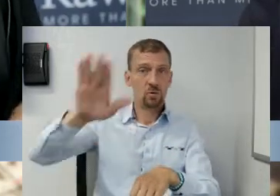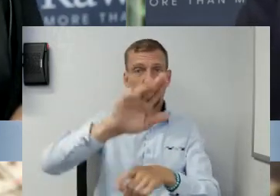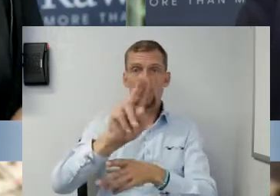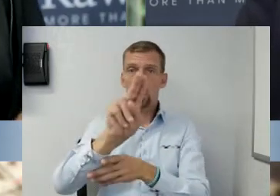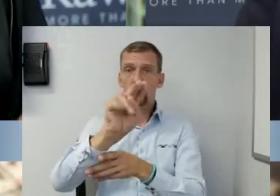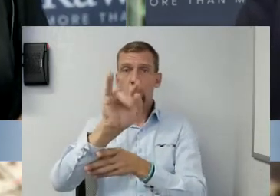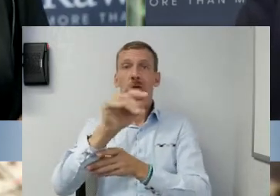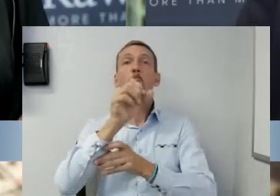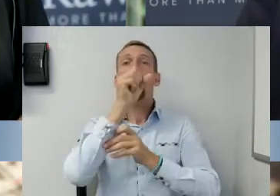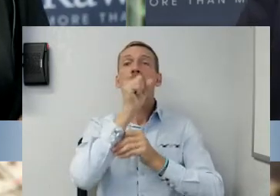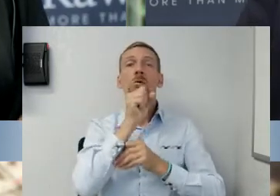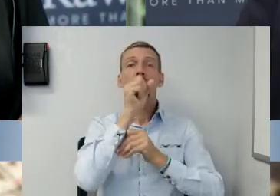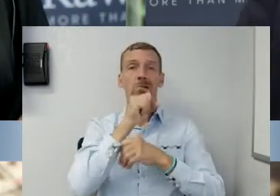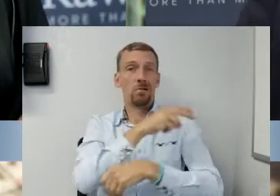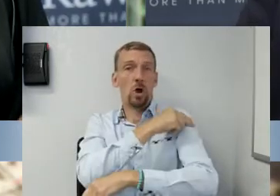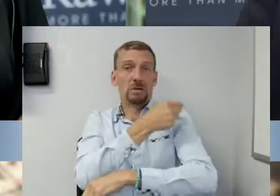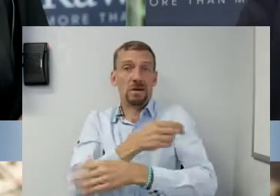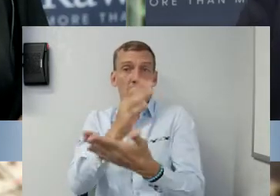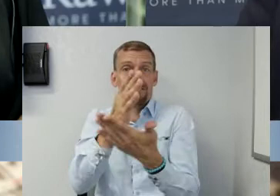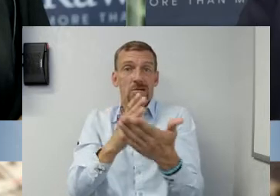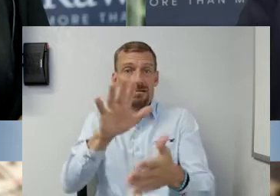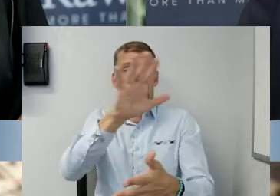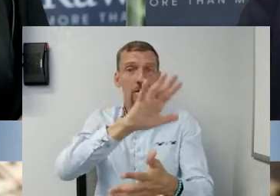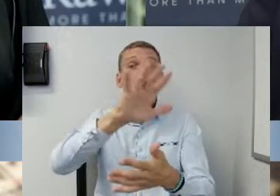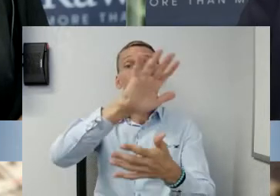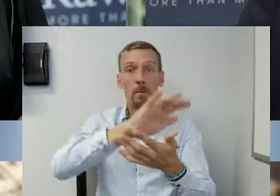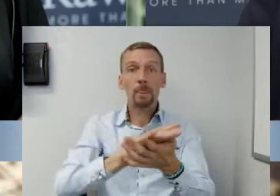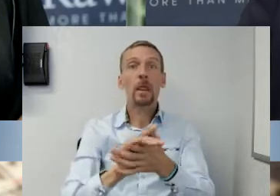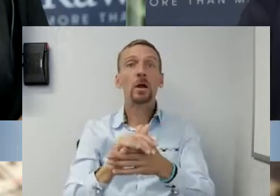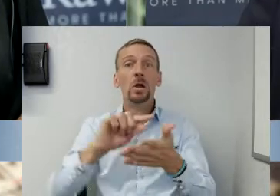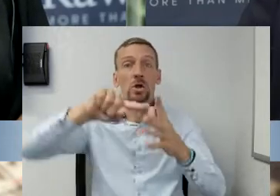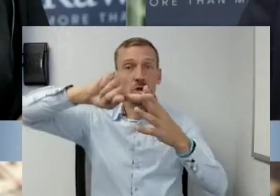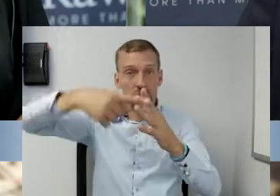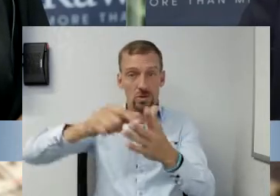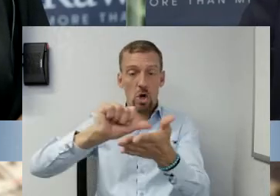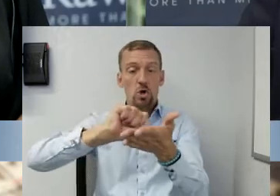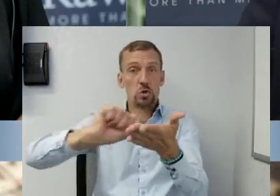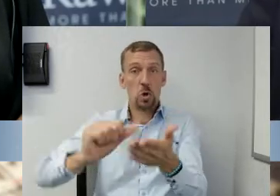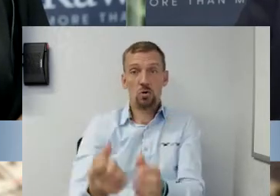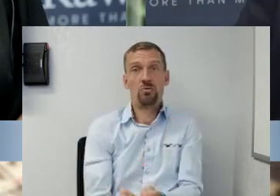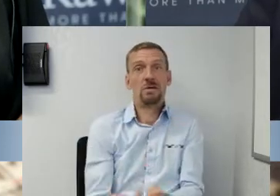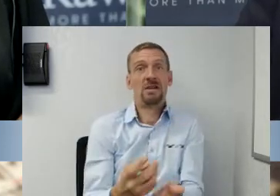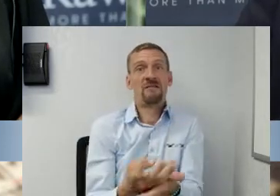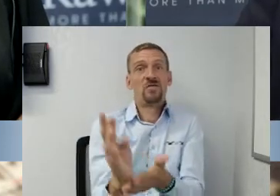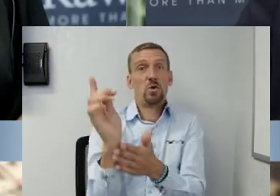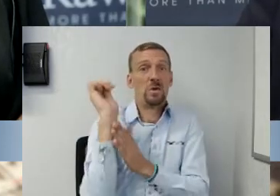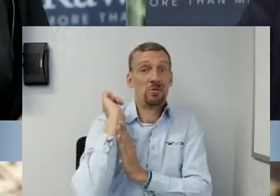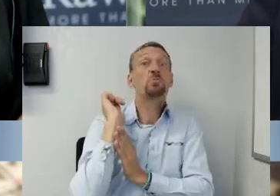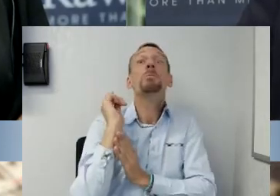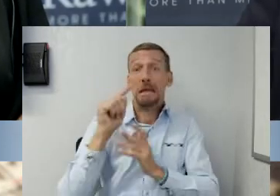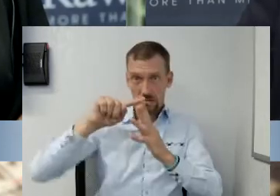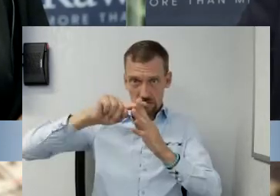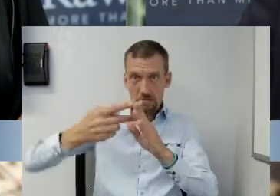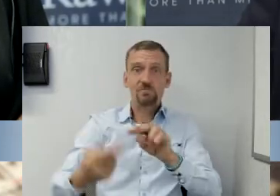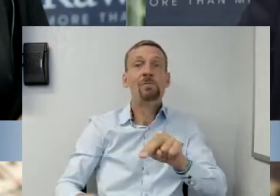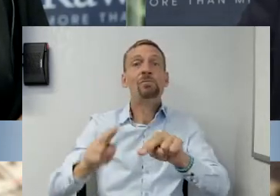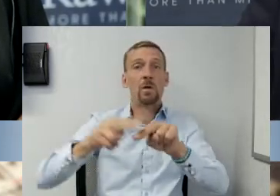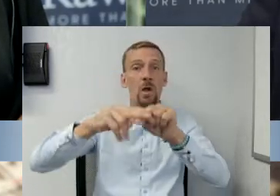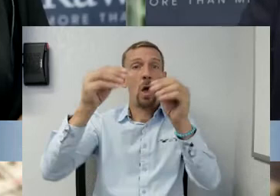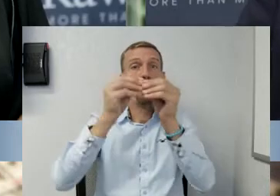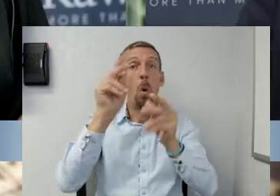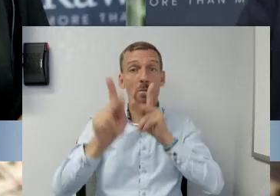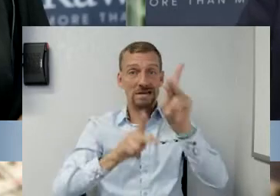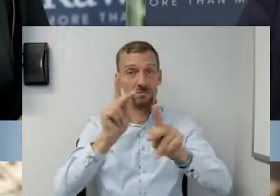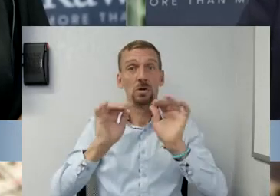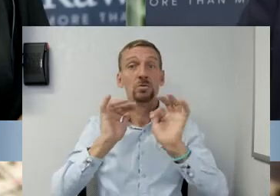Again, starting back up surgery a few weeks ago has added some volume, although we're